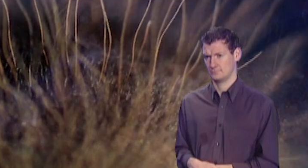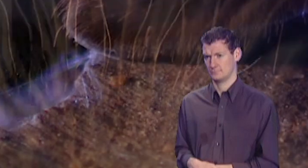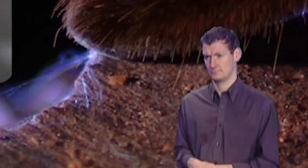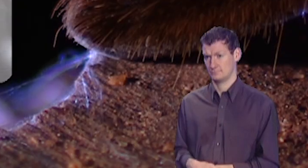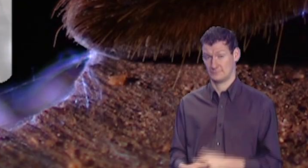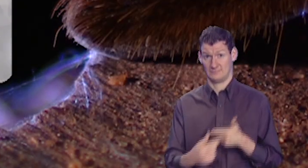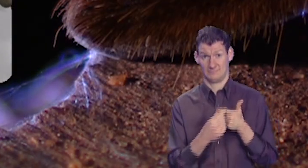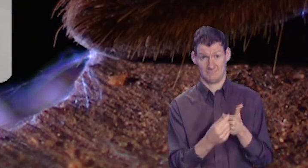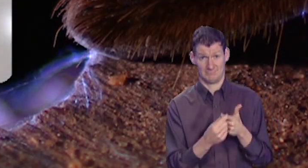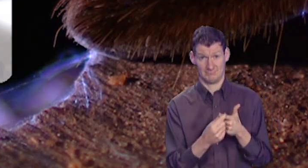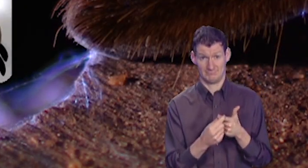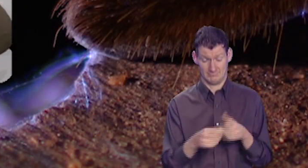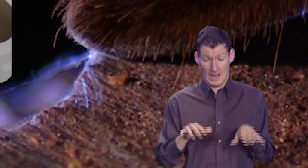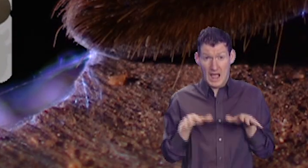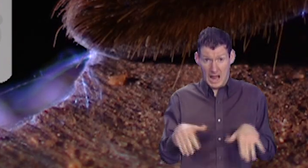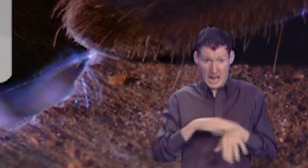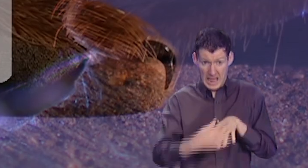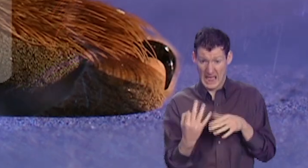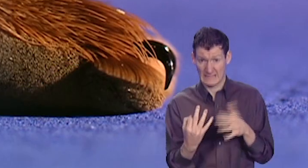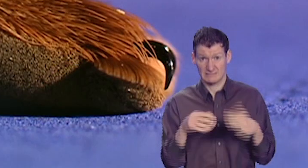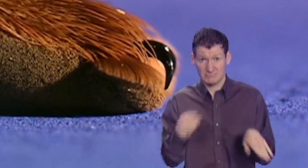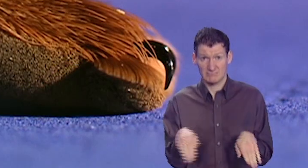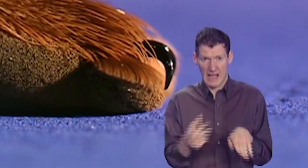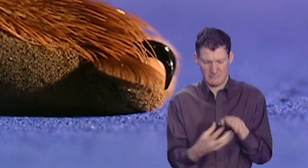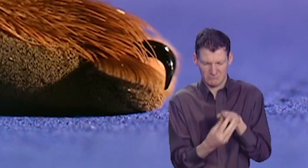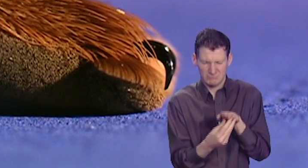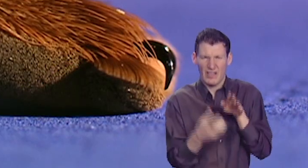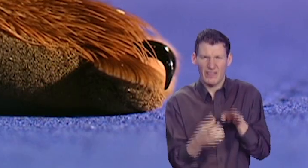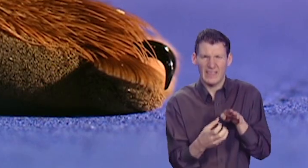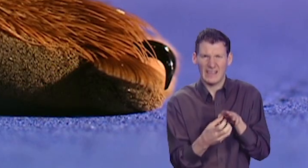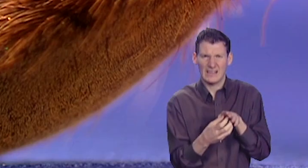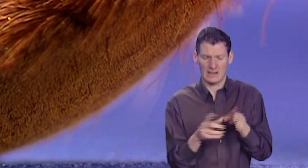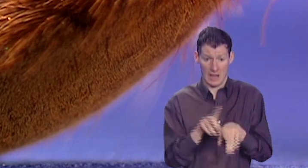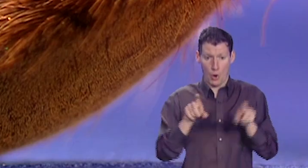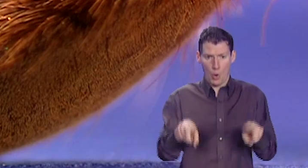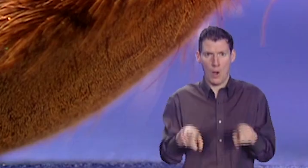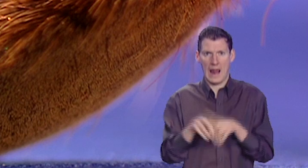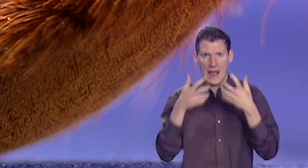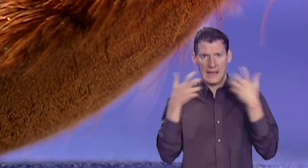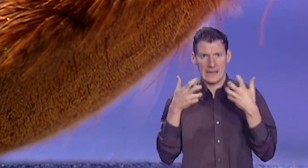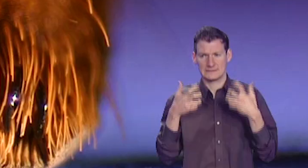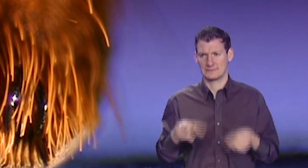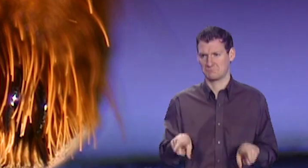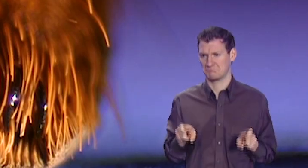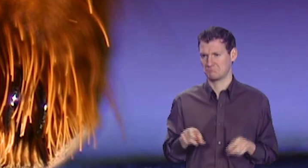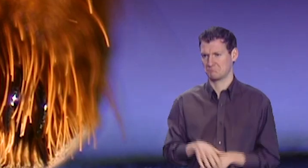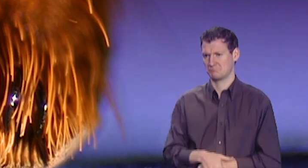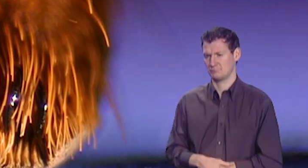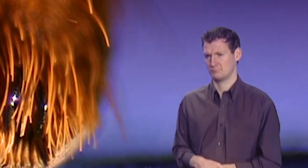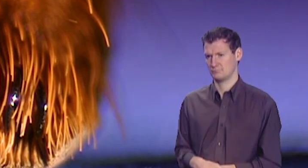Number two, at the ends of their eight long legs, they have dense hair pads and retractable claws like a cat.